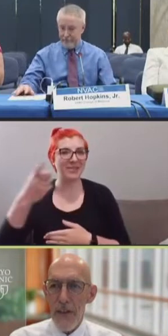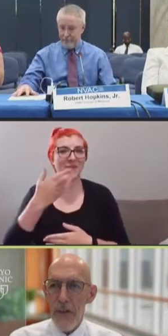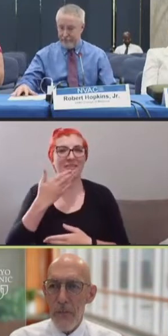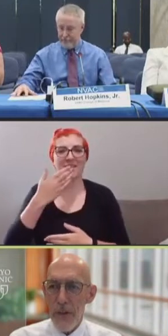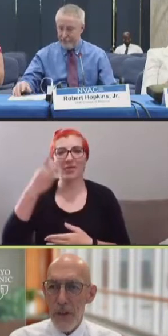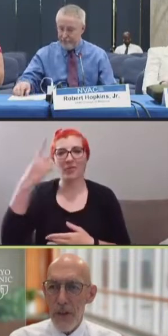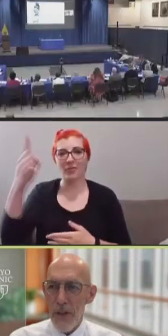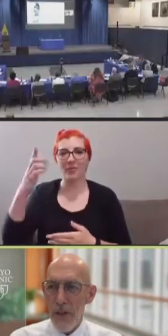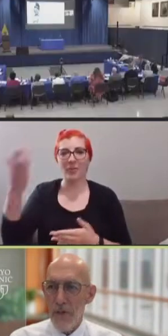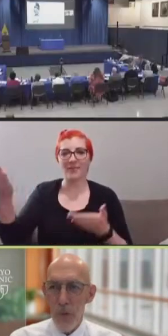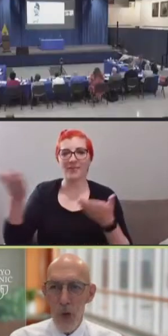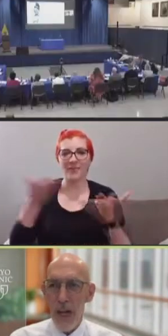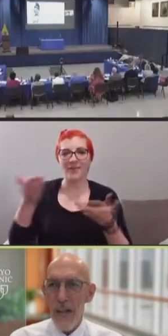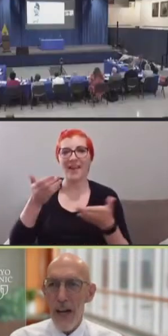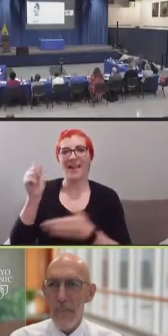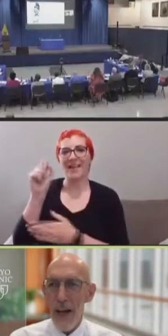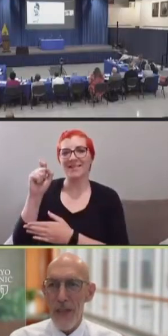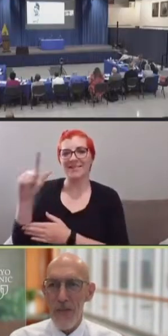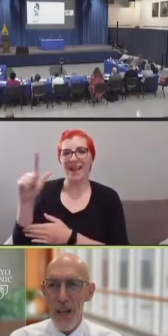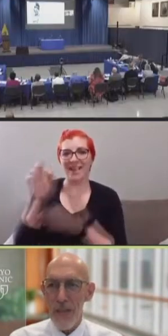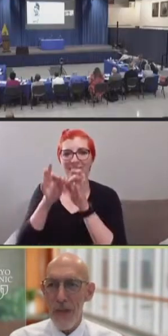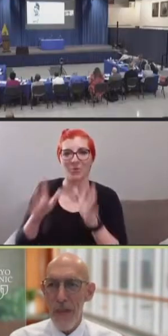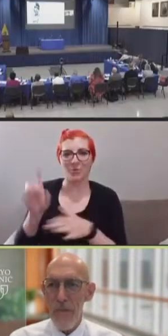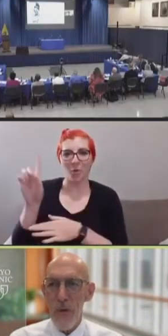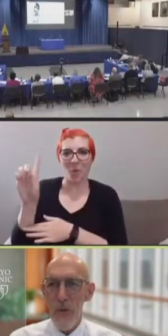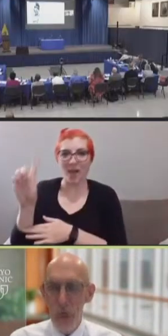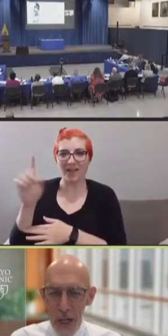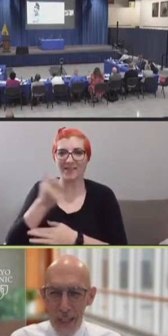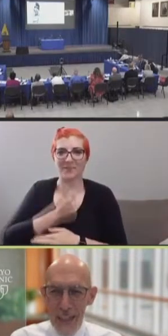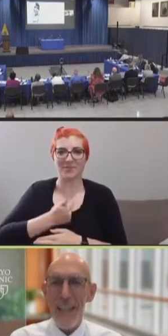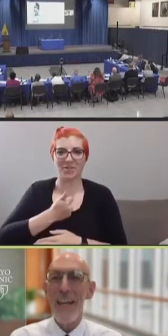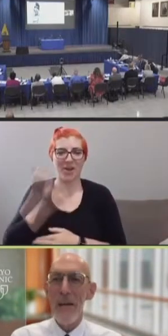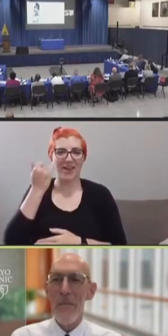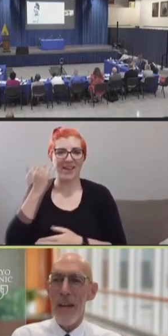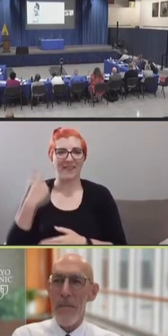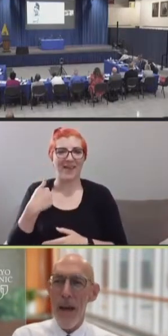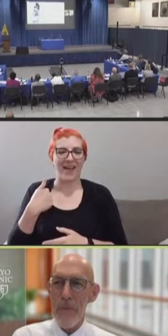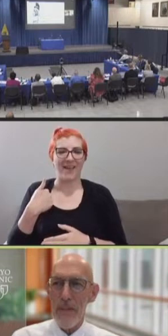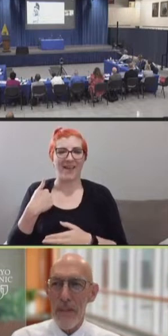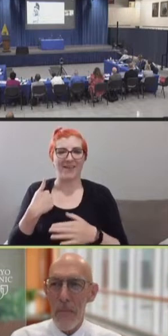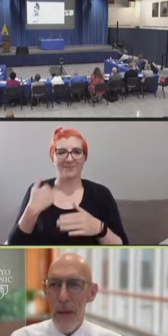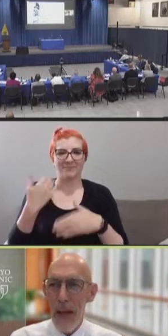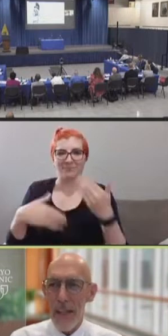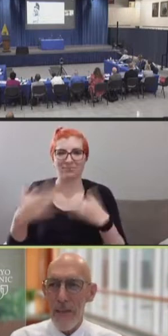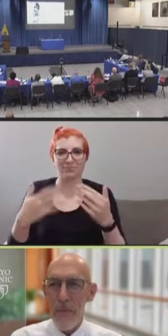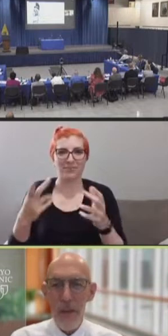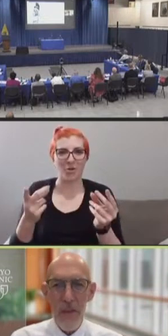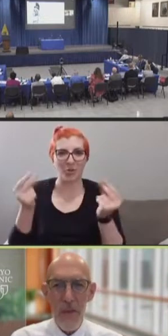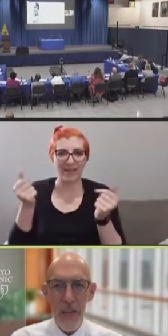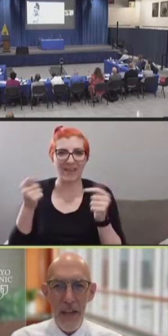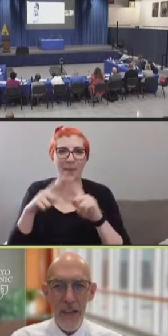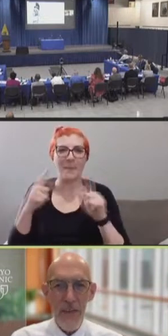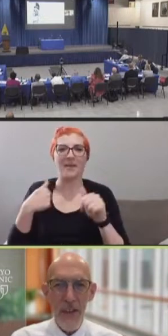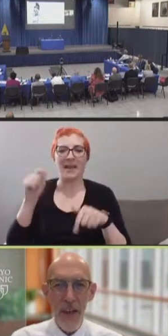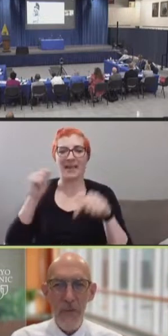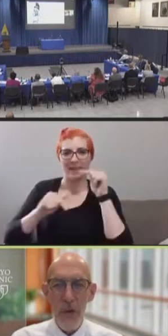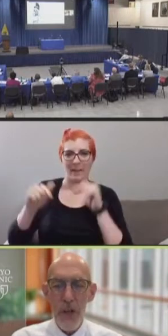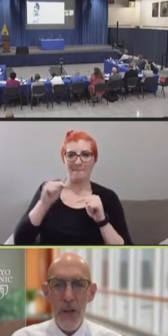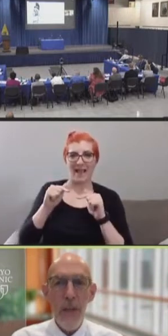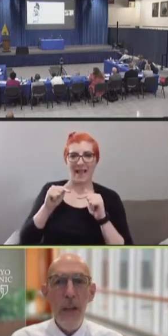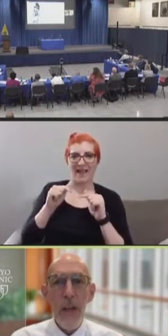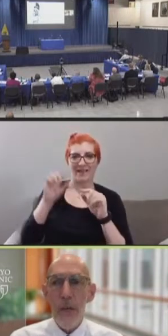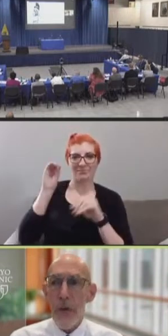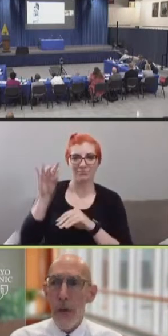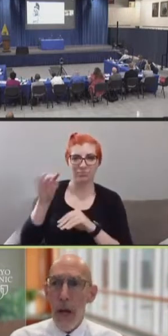ASL Interpreter 1. I apologize if I move quickly, but I'm happy to come back and fill in the blanks for